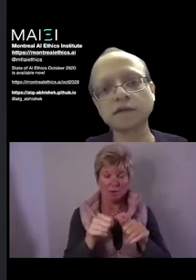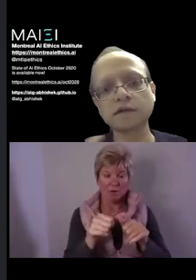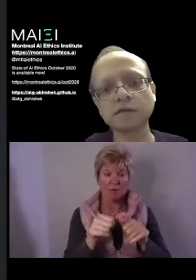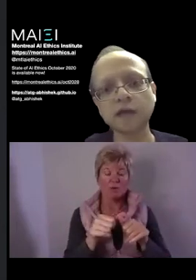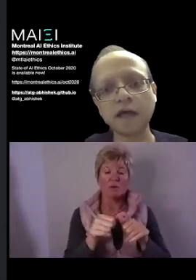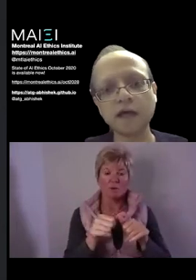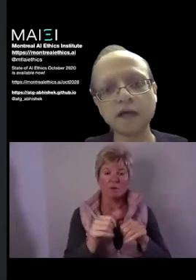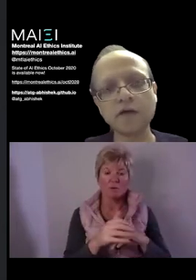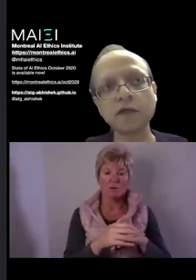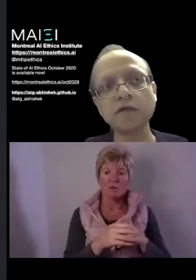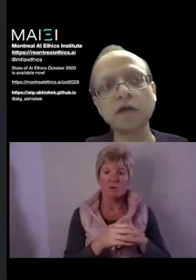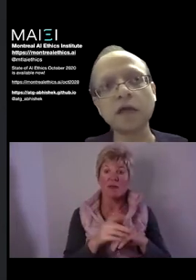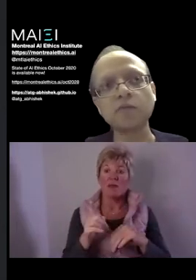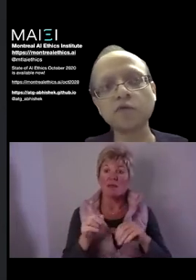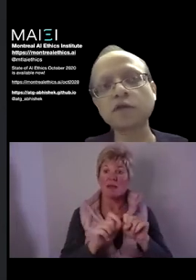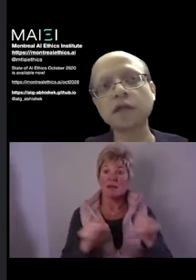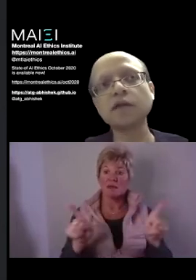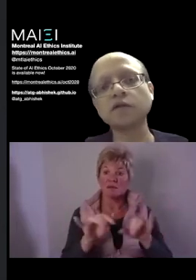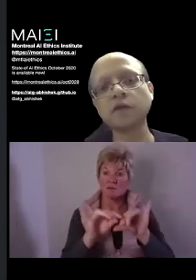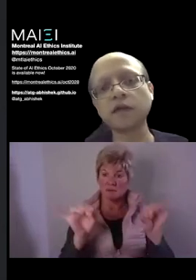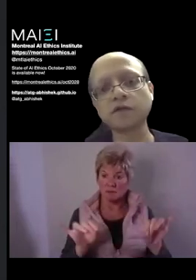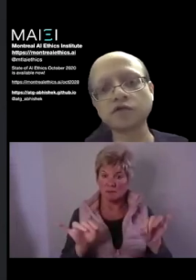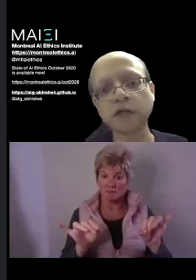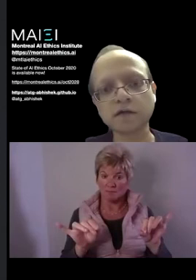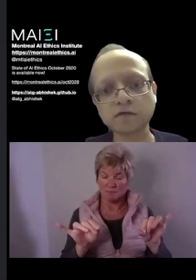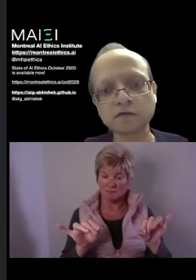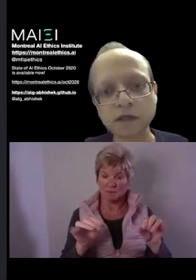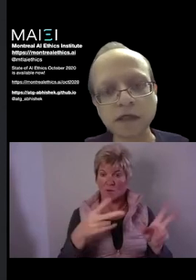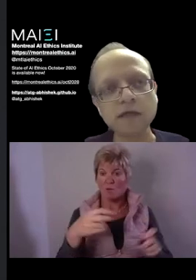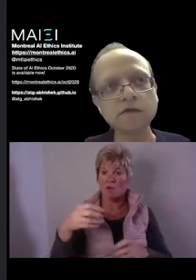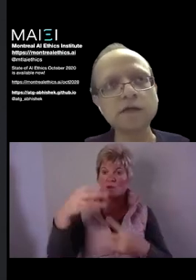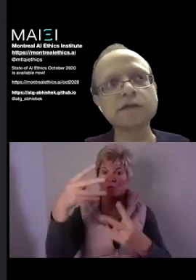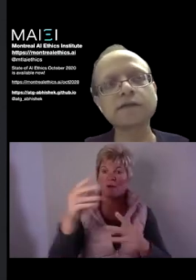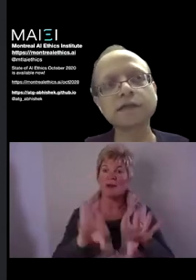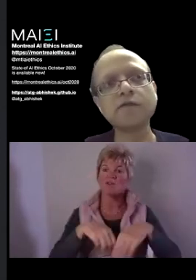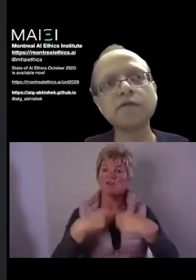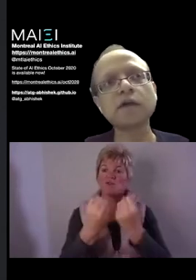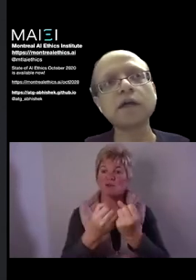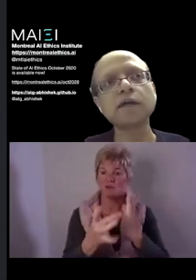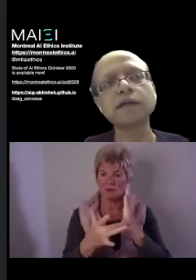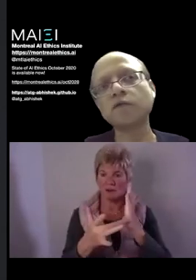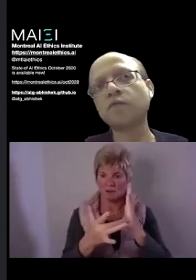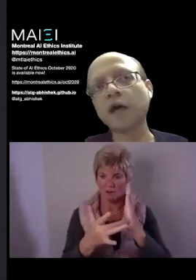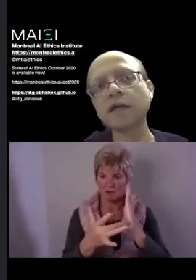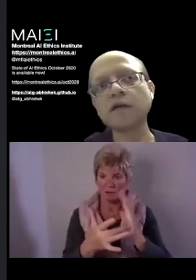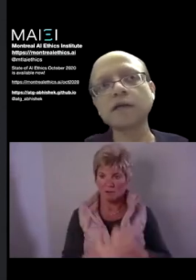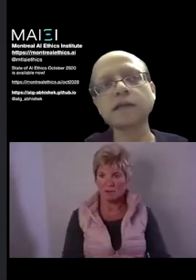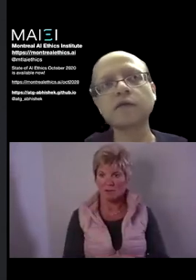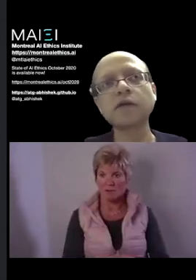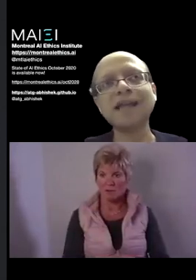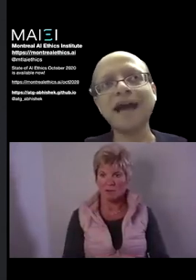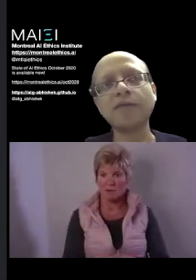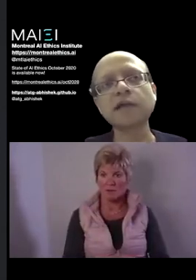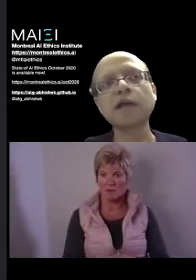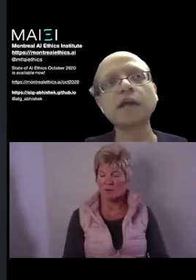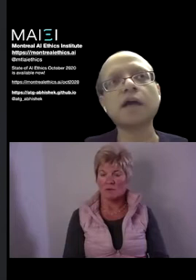these systems being put into a socio-technical world. So it's never binary. It's never